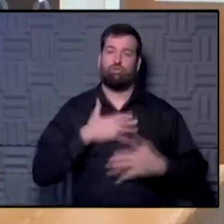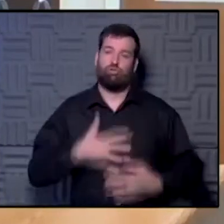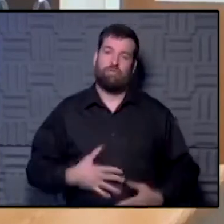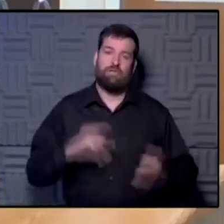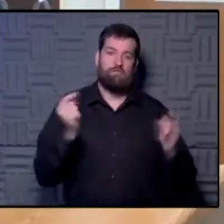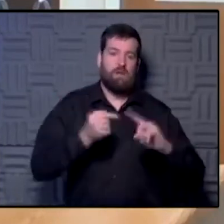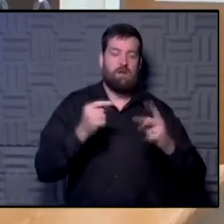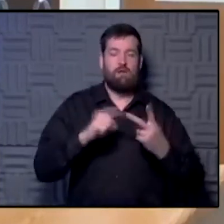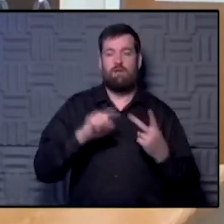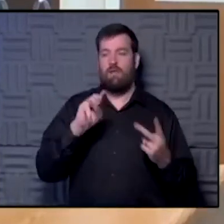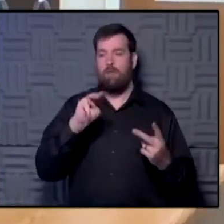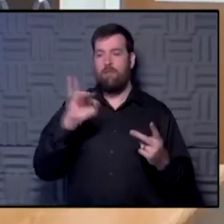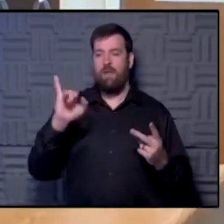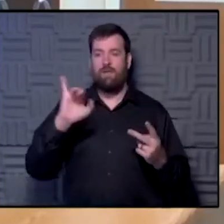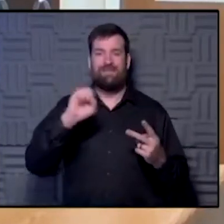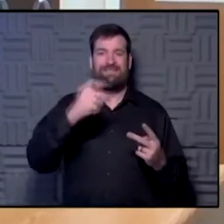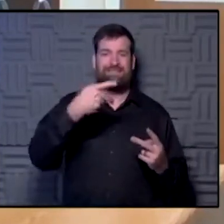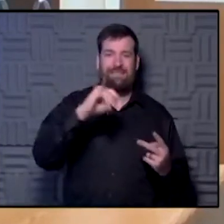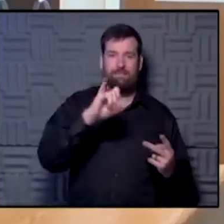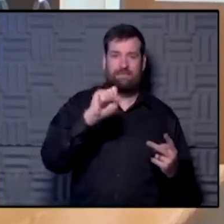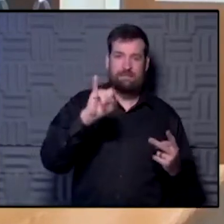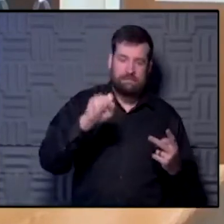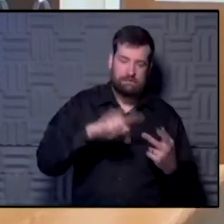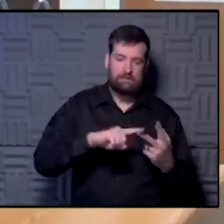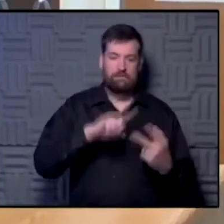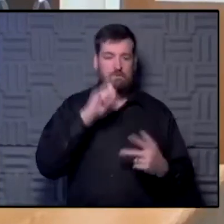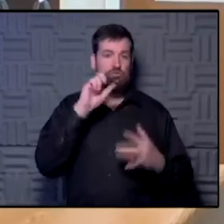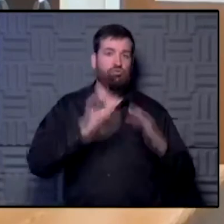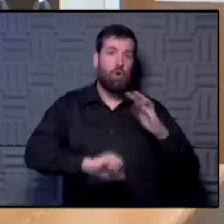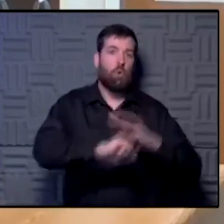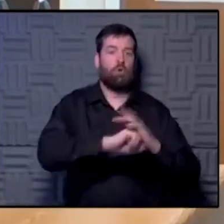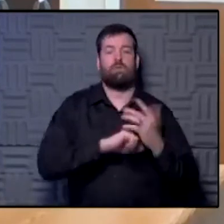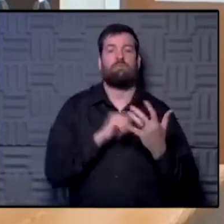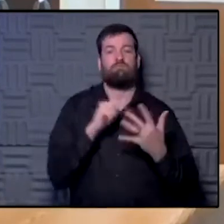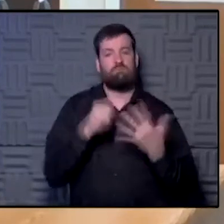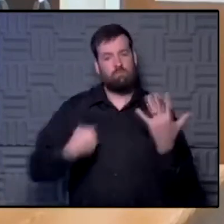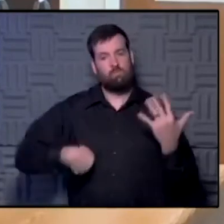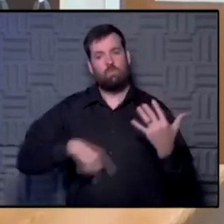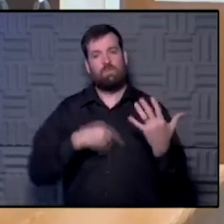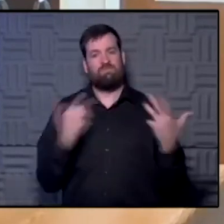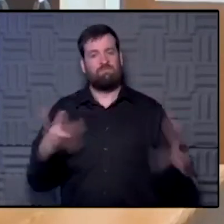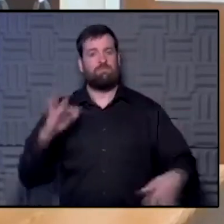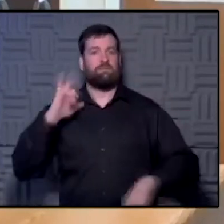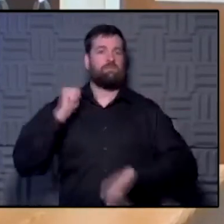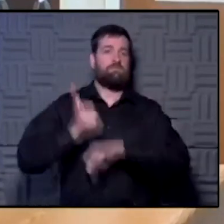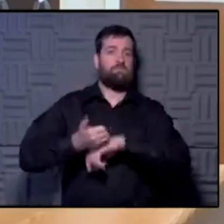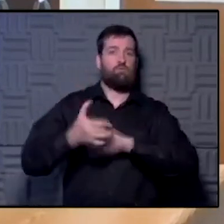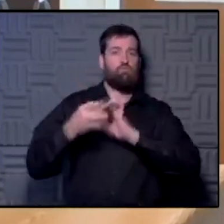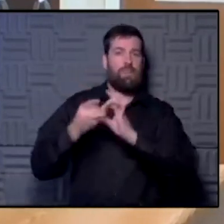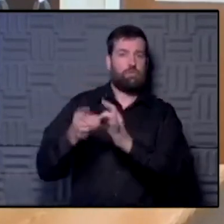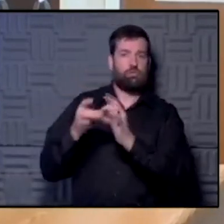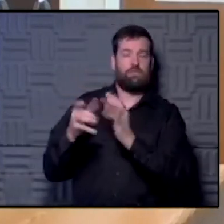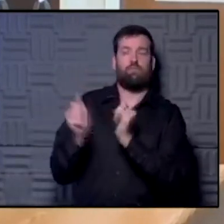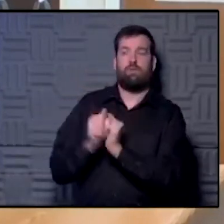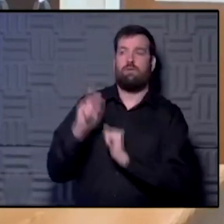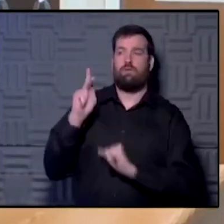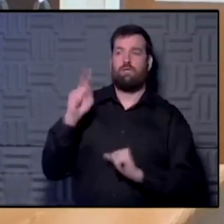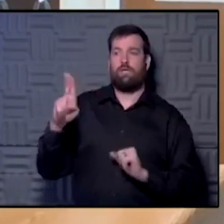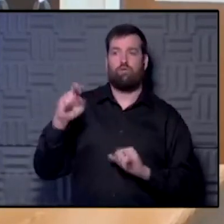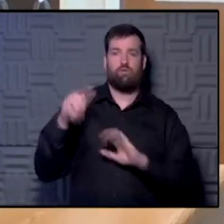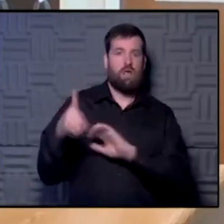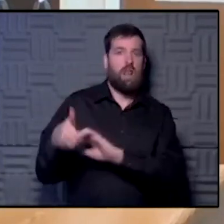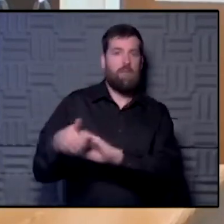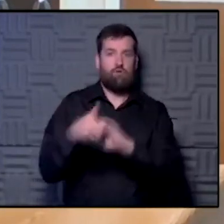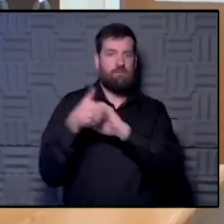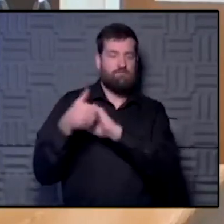MI, the sepsis, the stroke. And so we had established a relationship with the KU Collaborative. And it